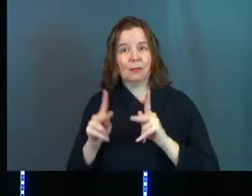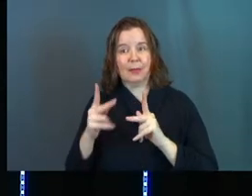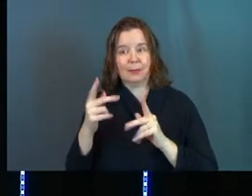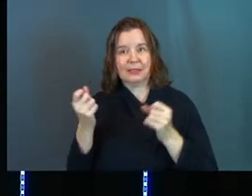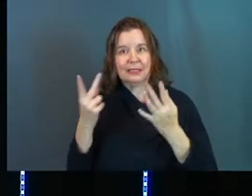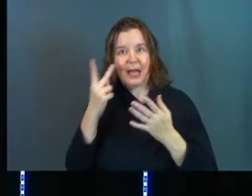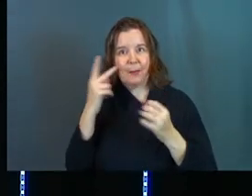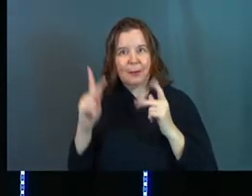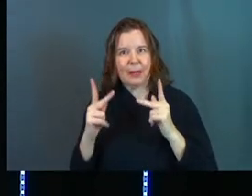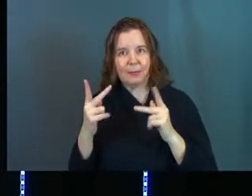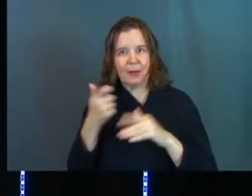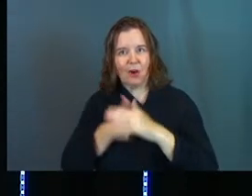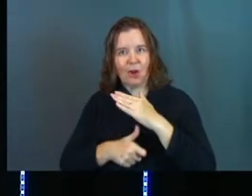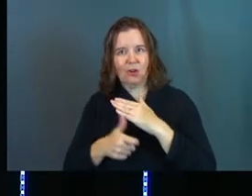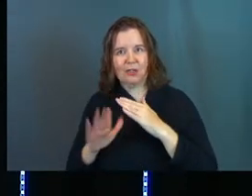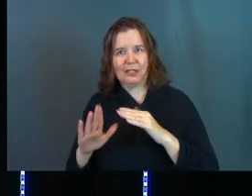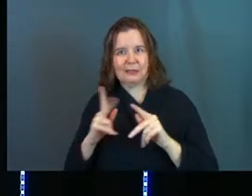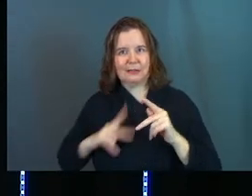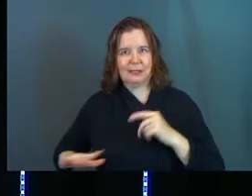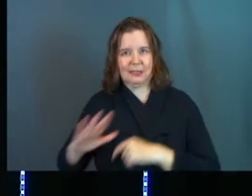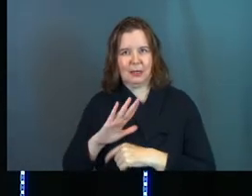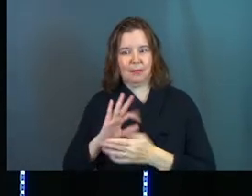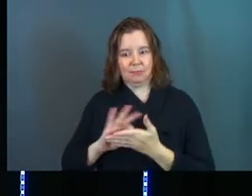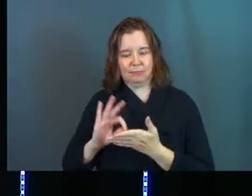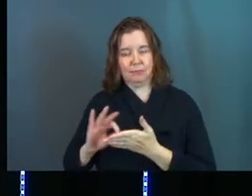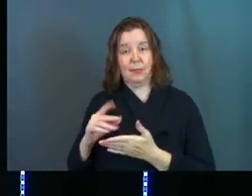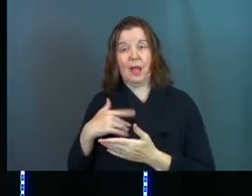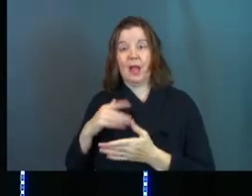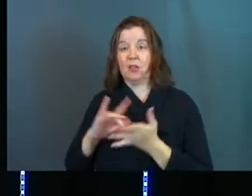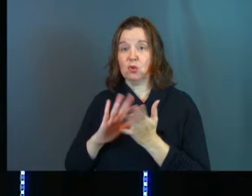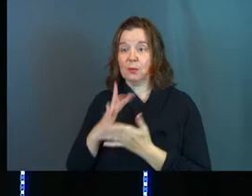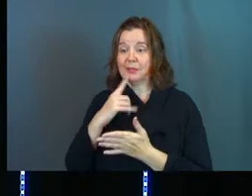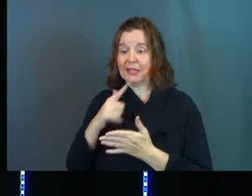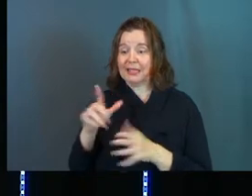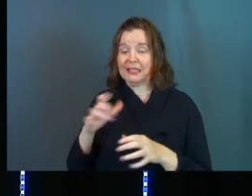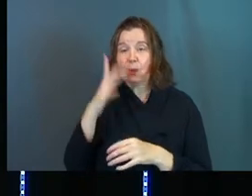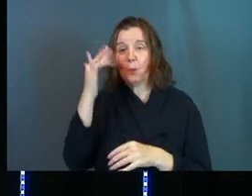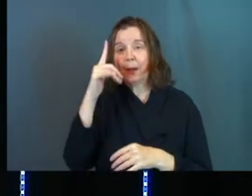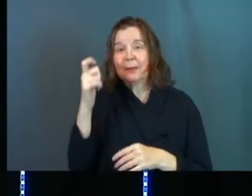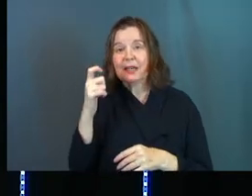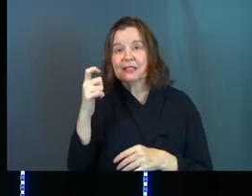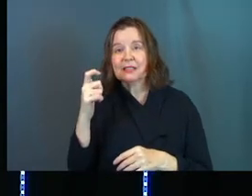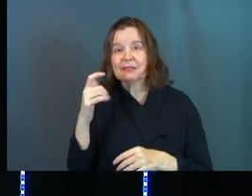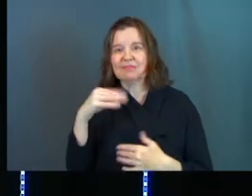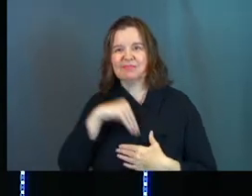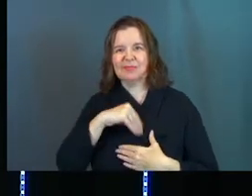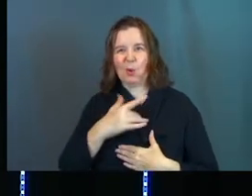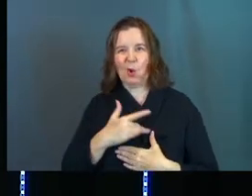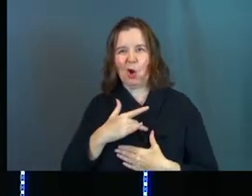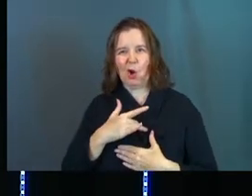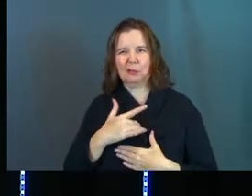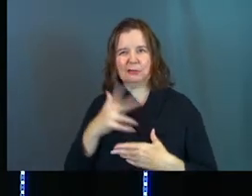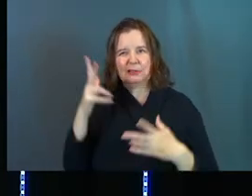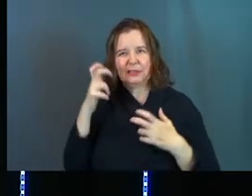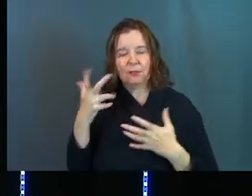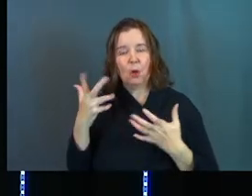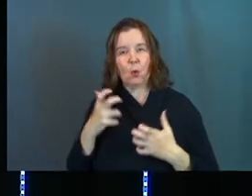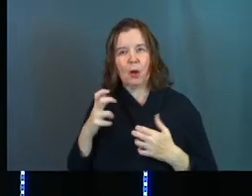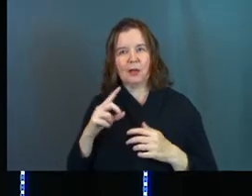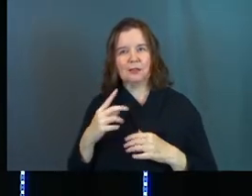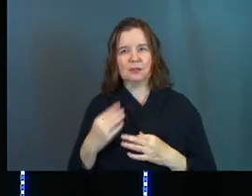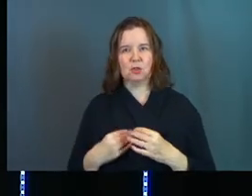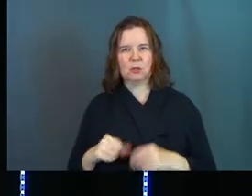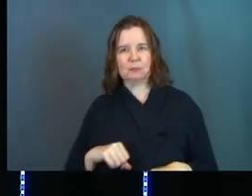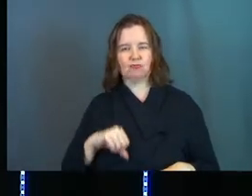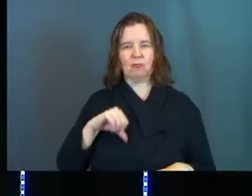and to do a census. And the scripture says that he did this because of the wickedness of his own heart. He wanted it to